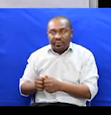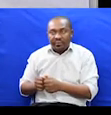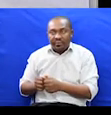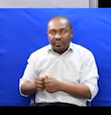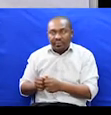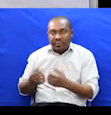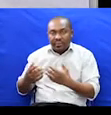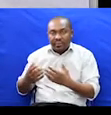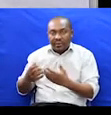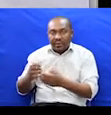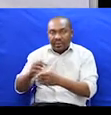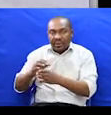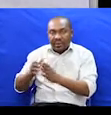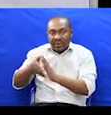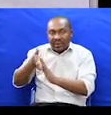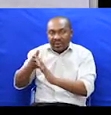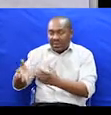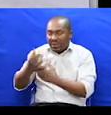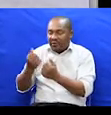particle, since it was about